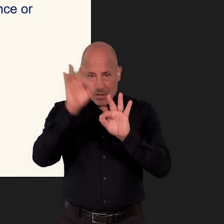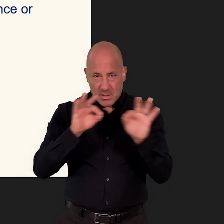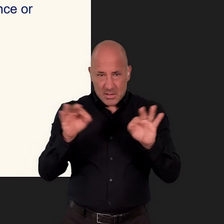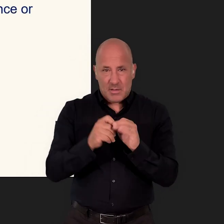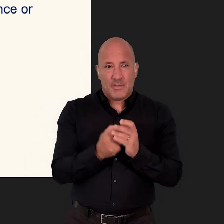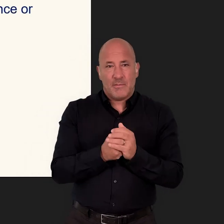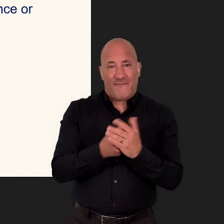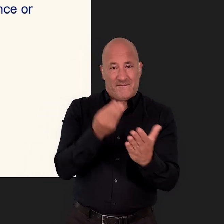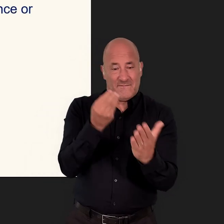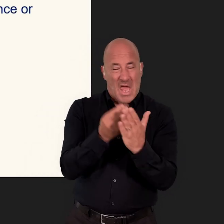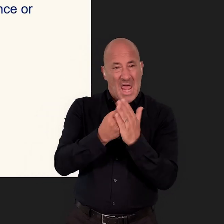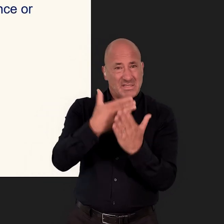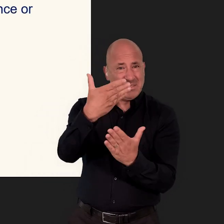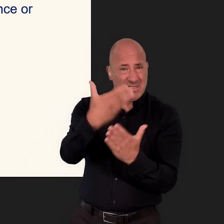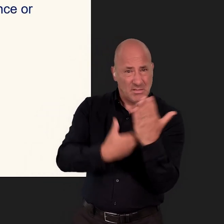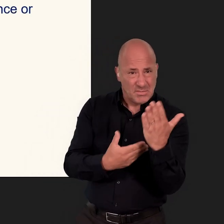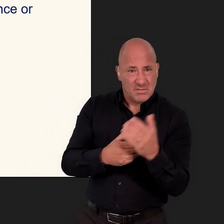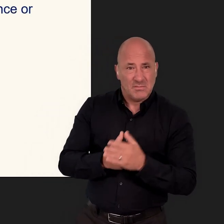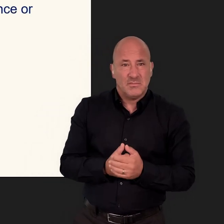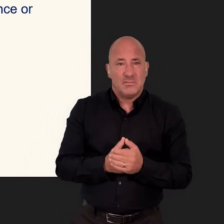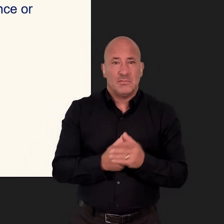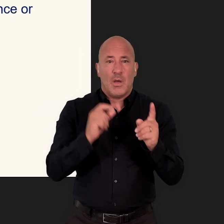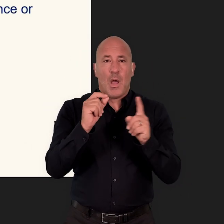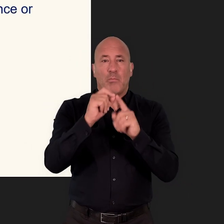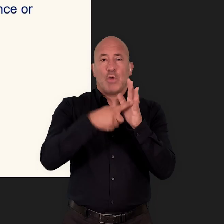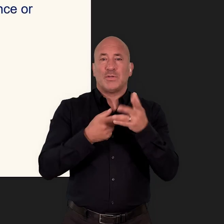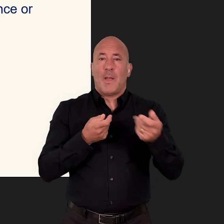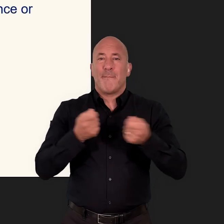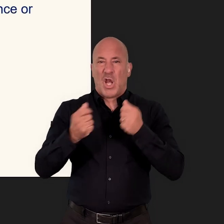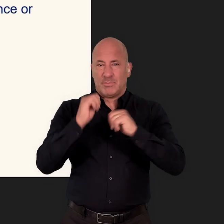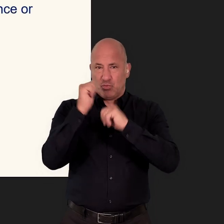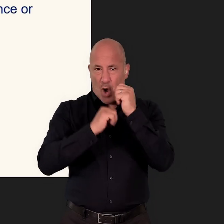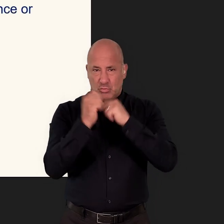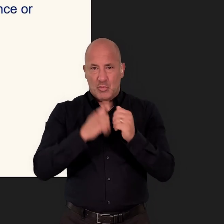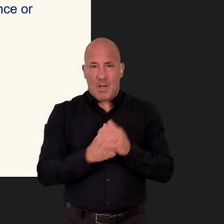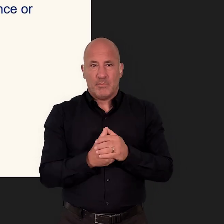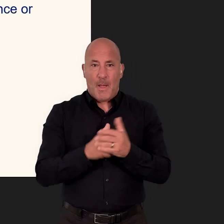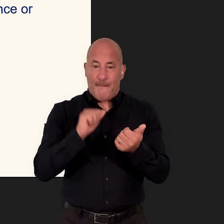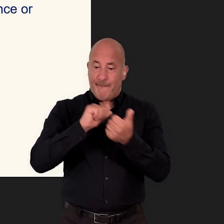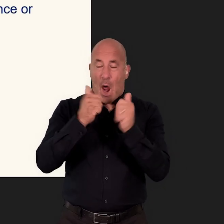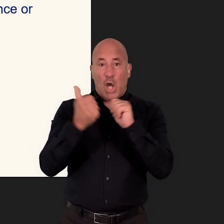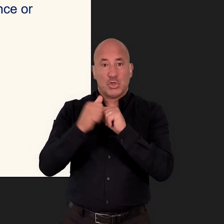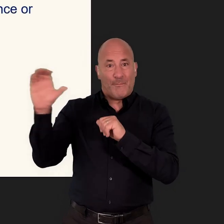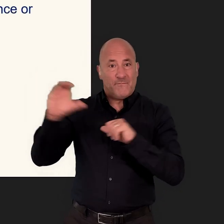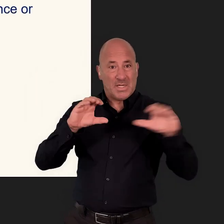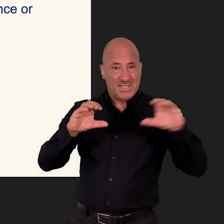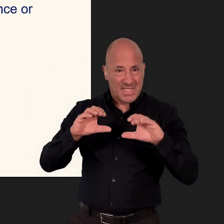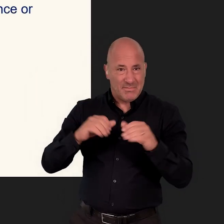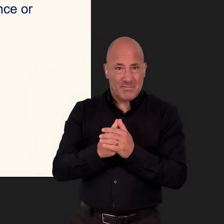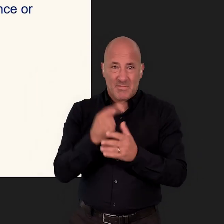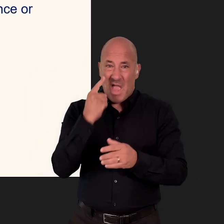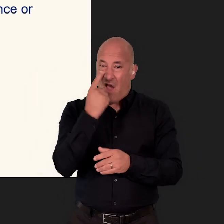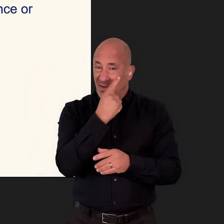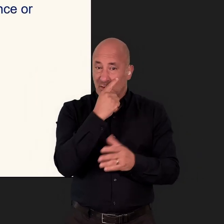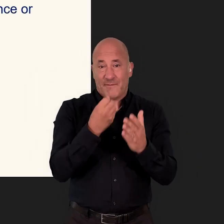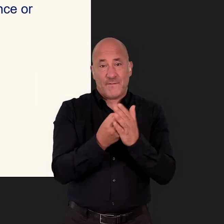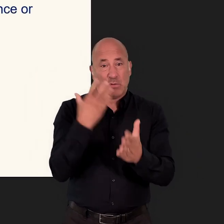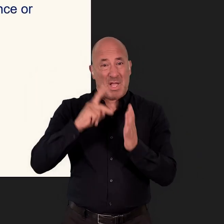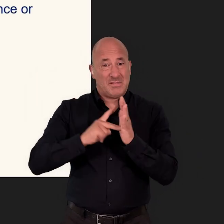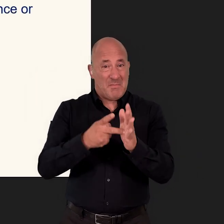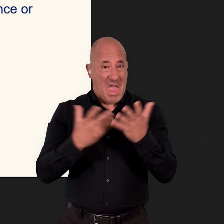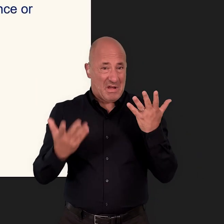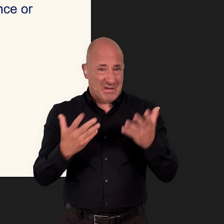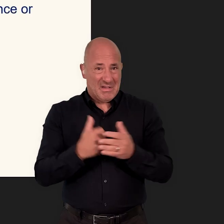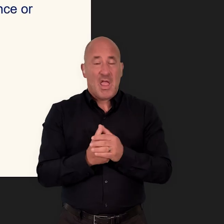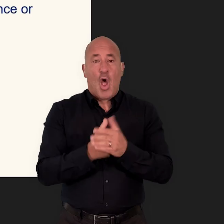design specifications, financial statements, project management structure, partnership funding evidence or